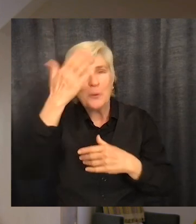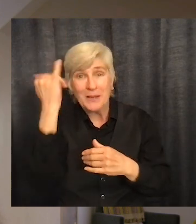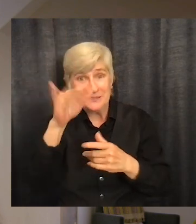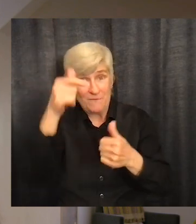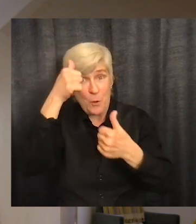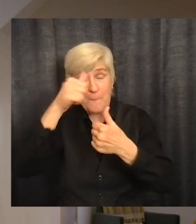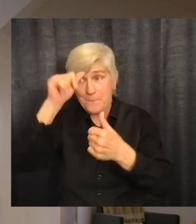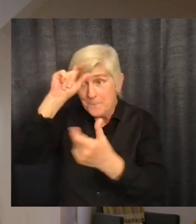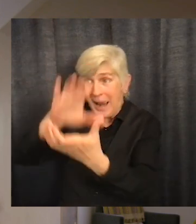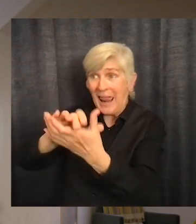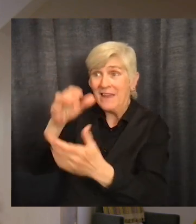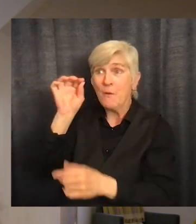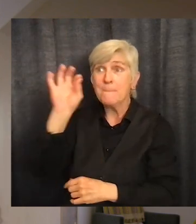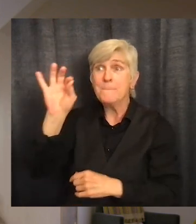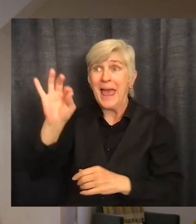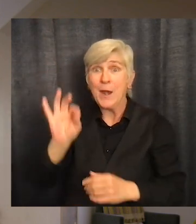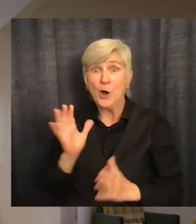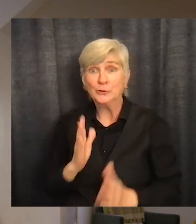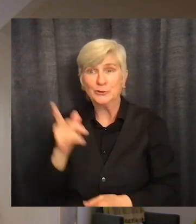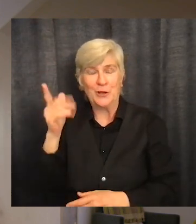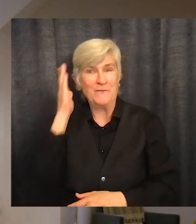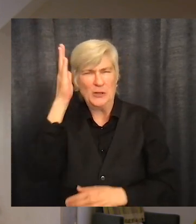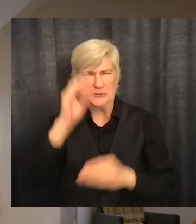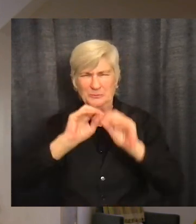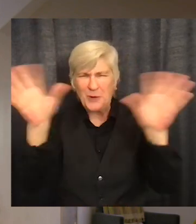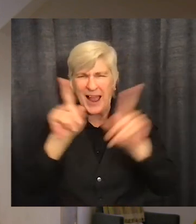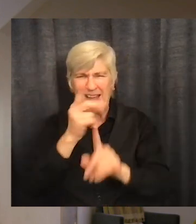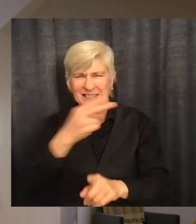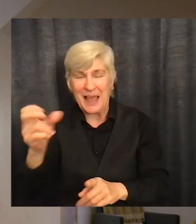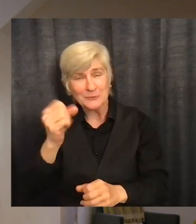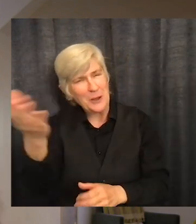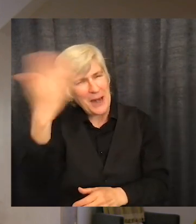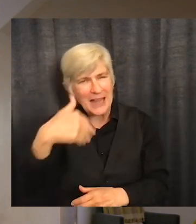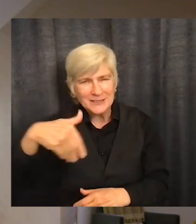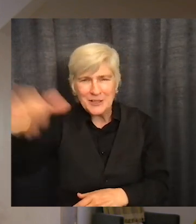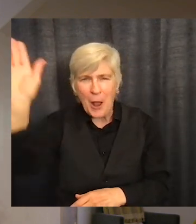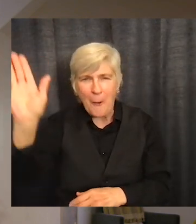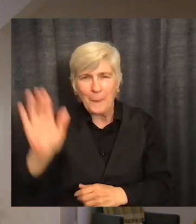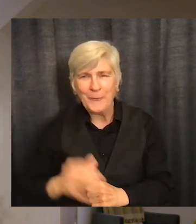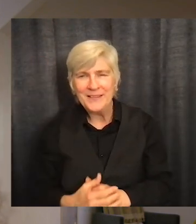Because if you believe the Pinners, the future is bright as hell. So let's go.